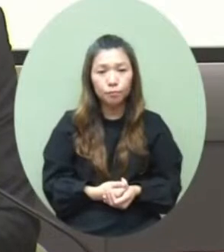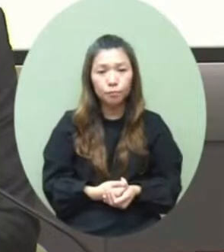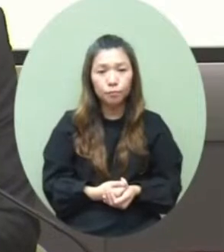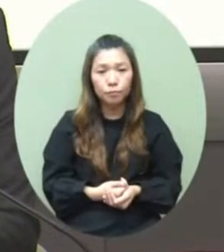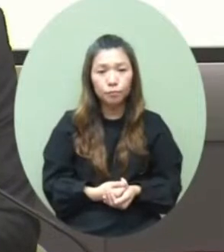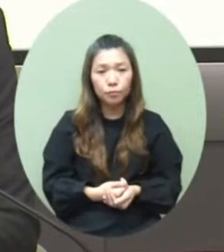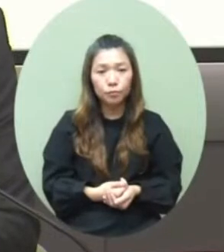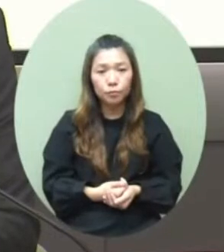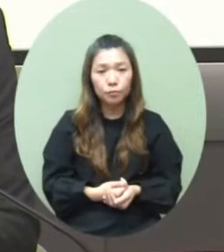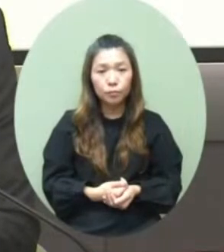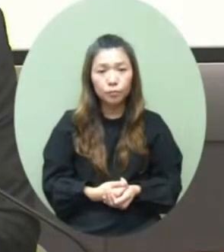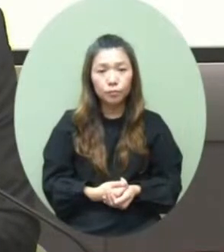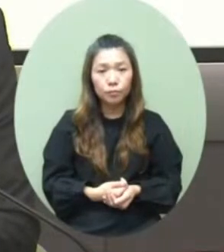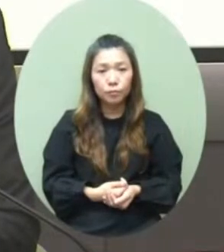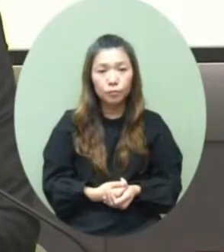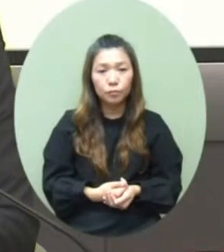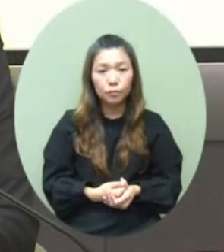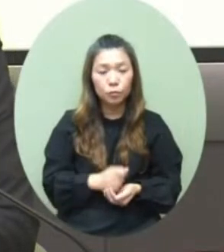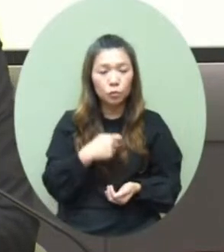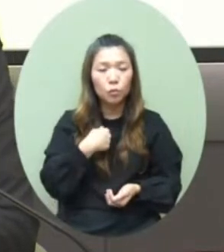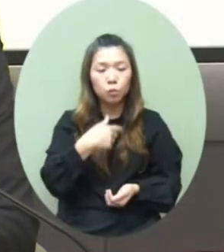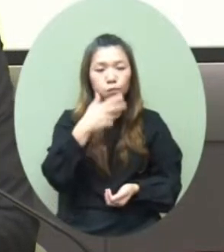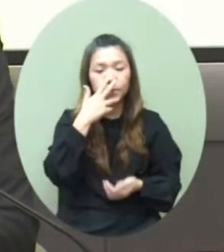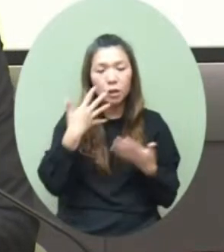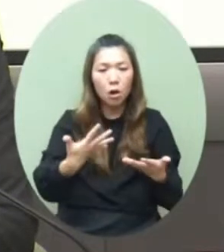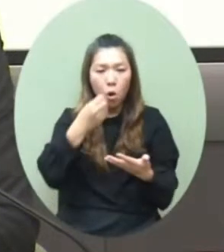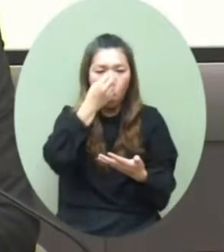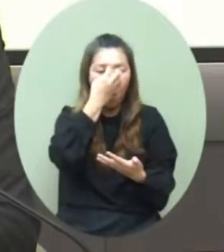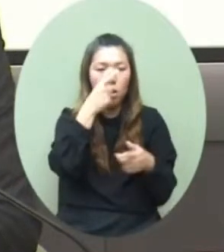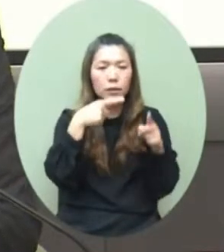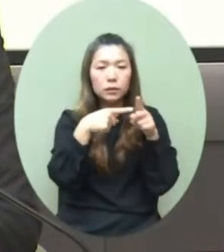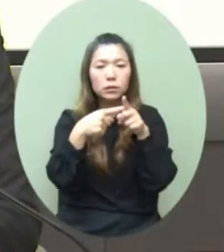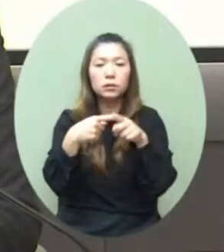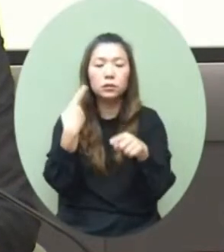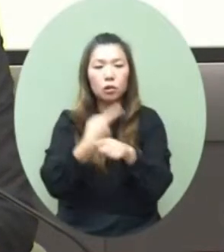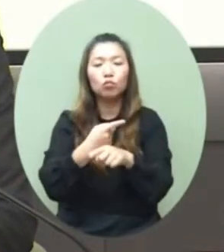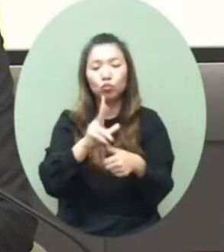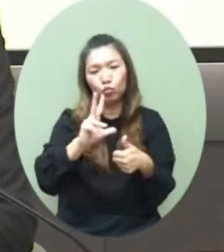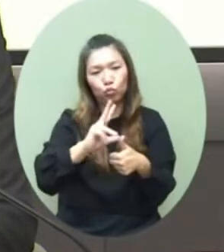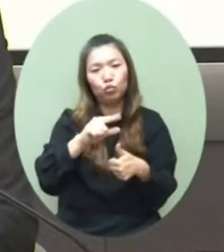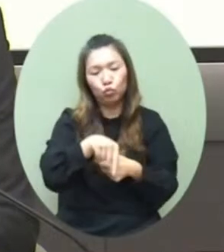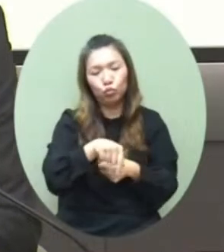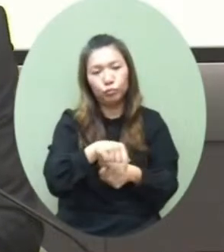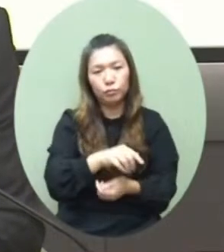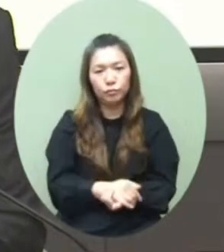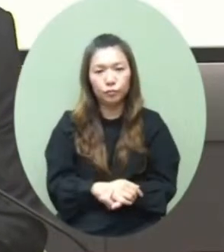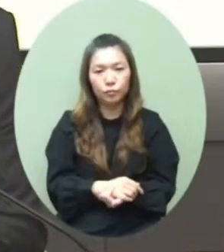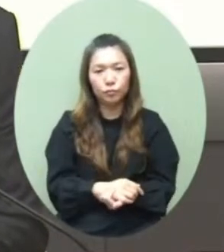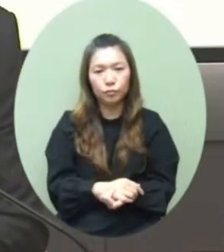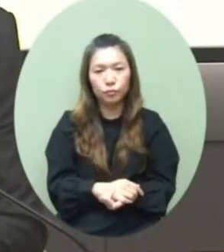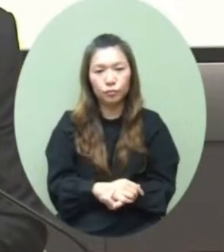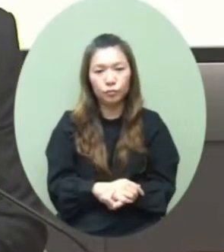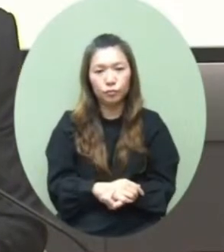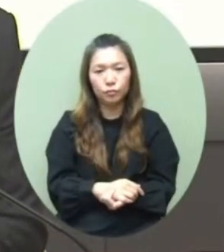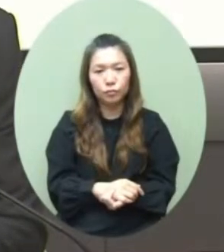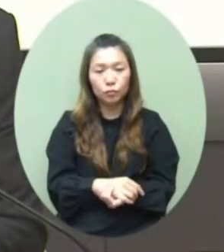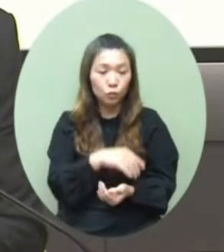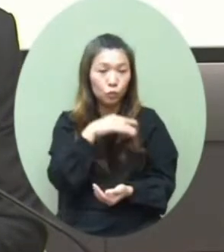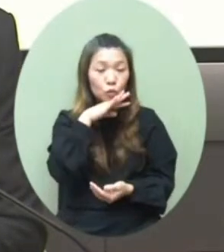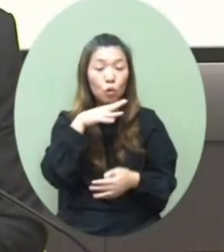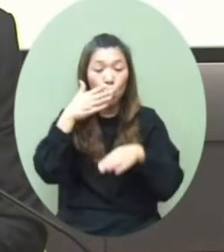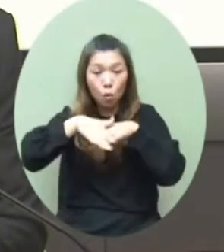welcome international, tourists from overseas. But at the moment, our